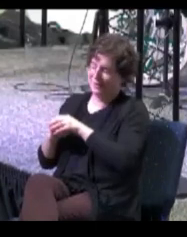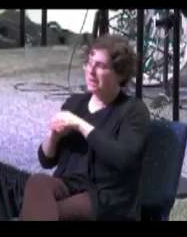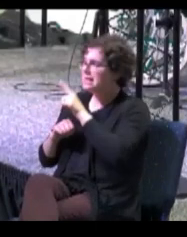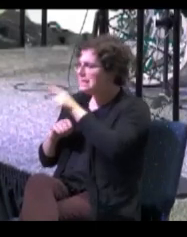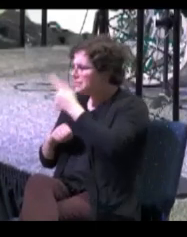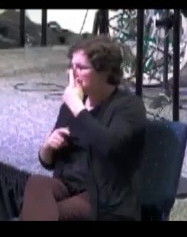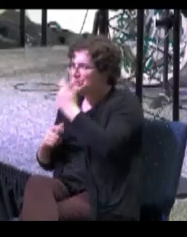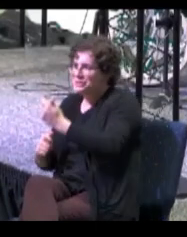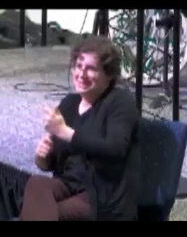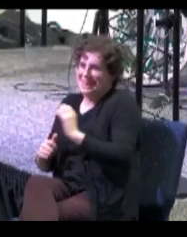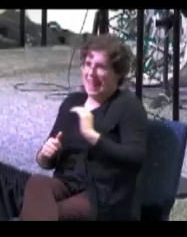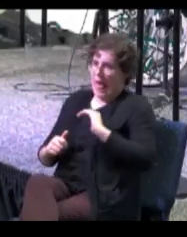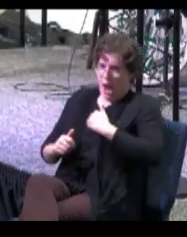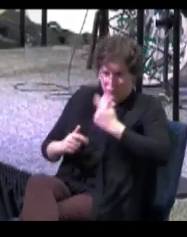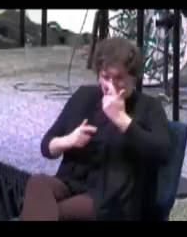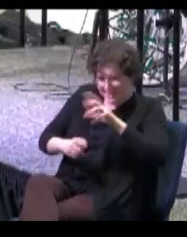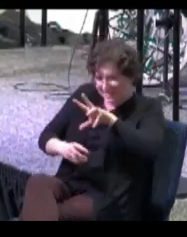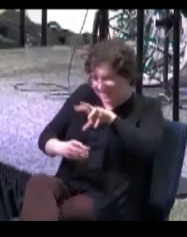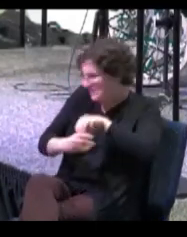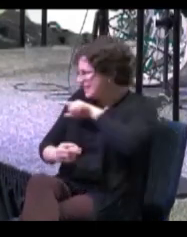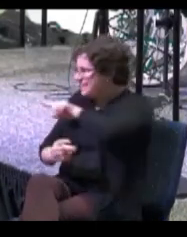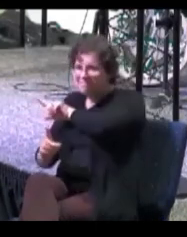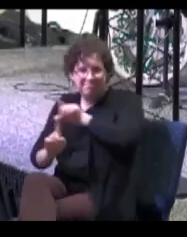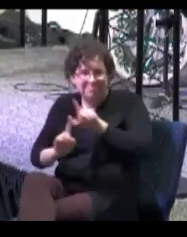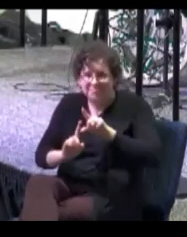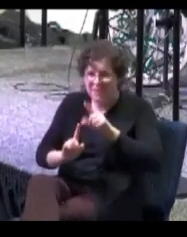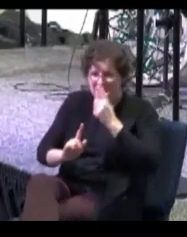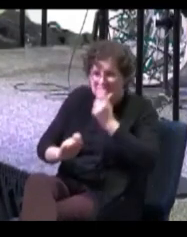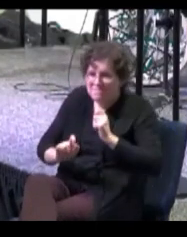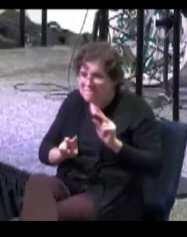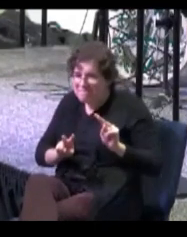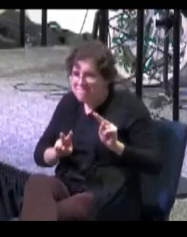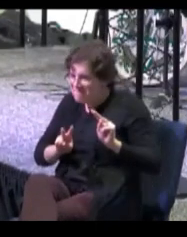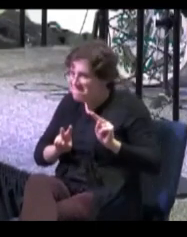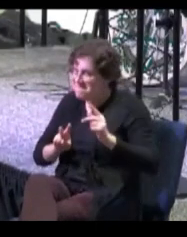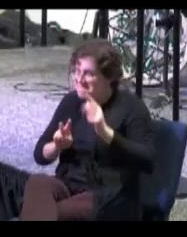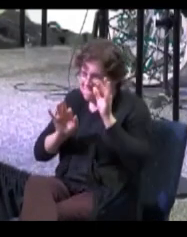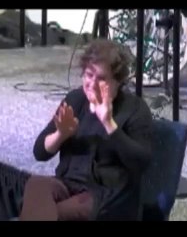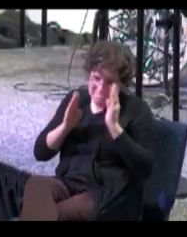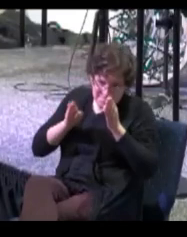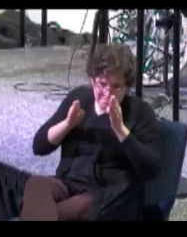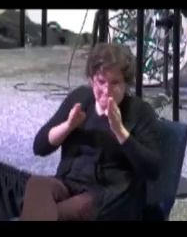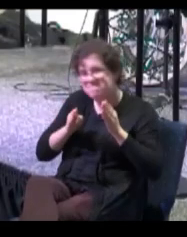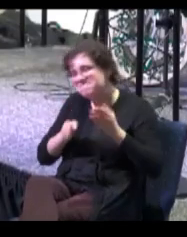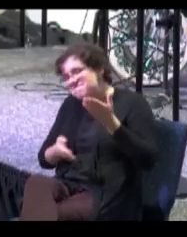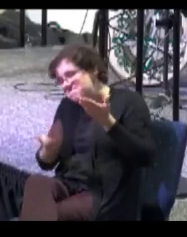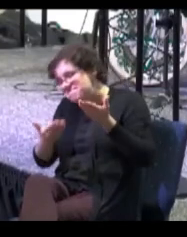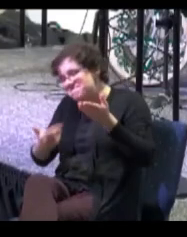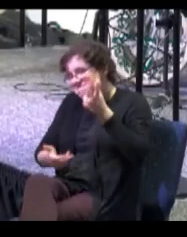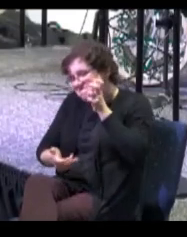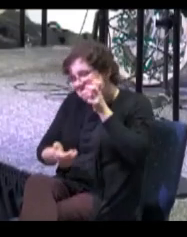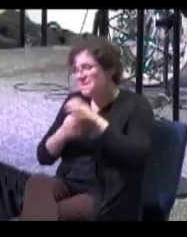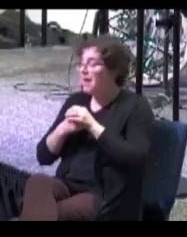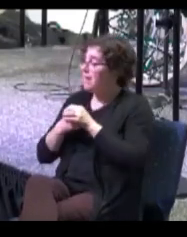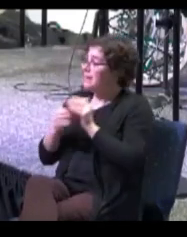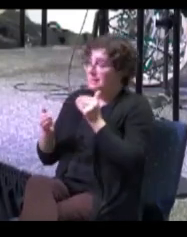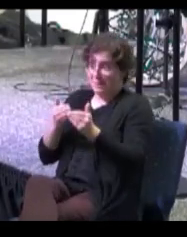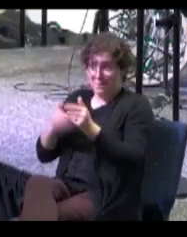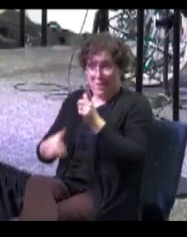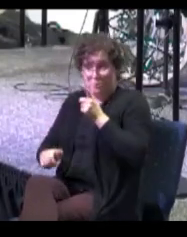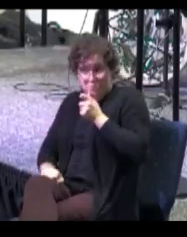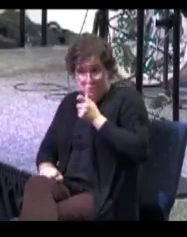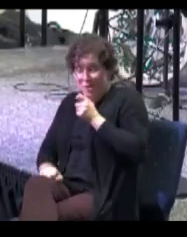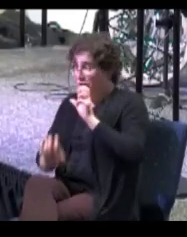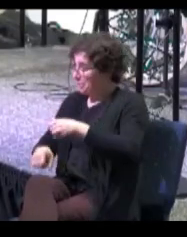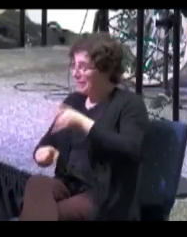whatever we were interested in, and giving us his undivided attention. In fact, no matter who it was, a